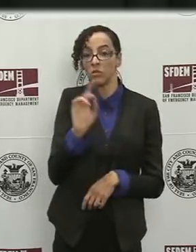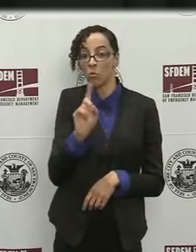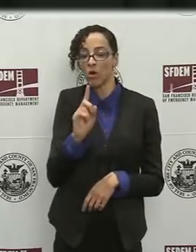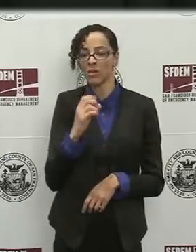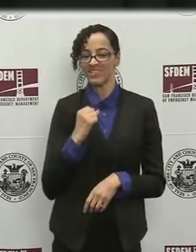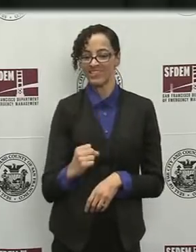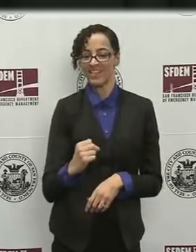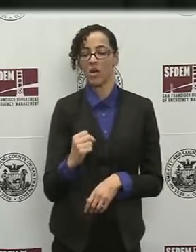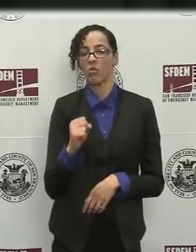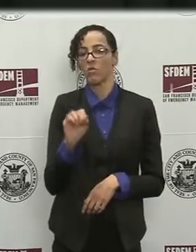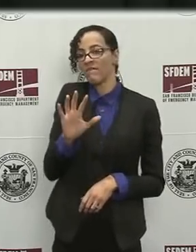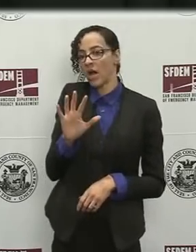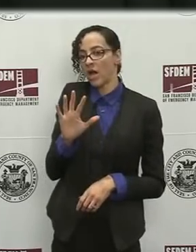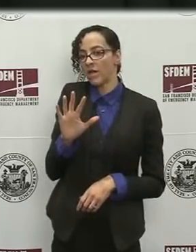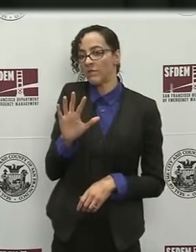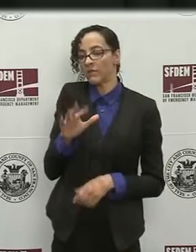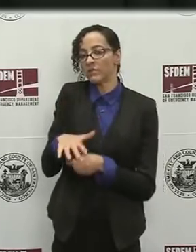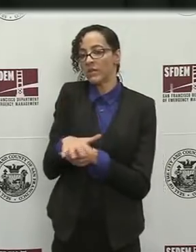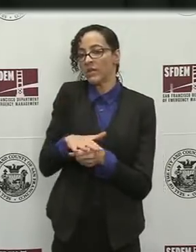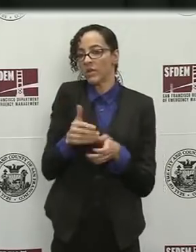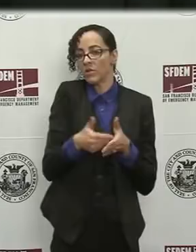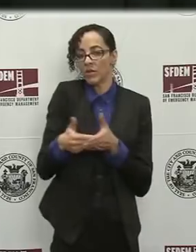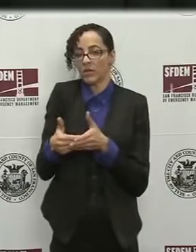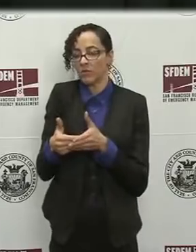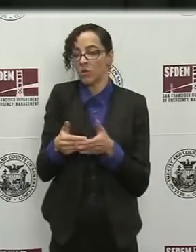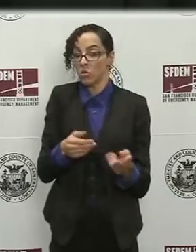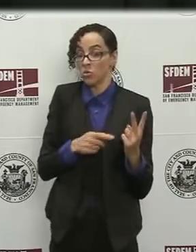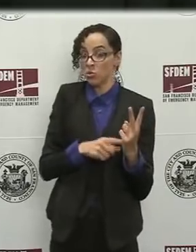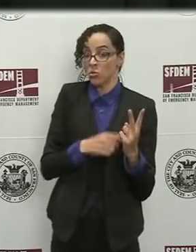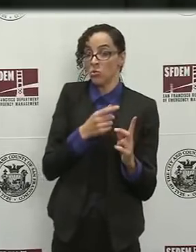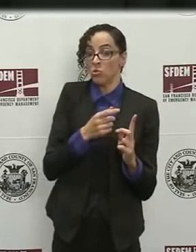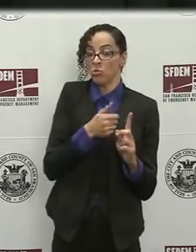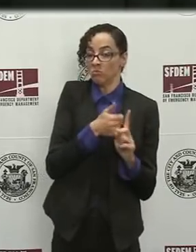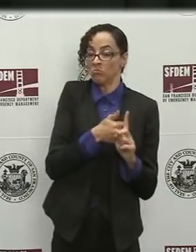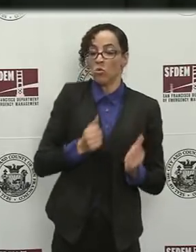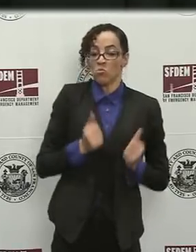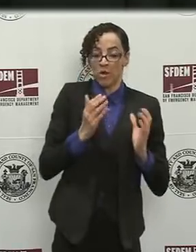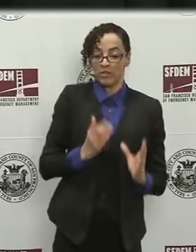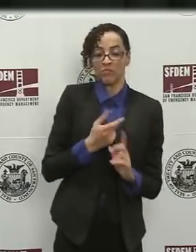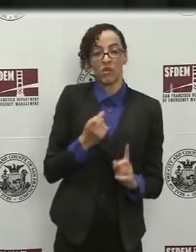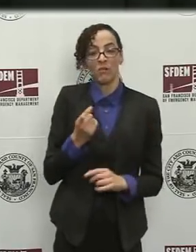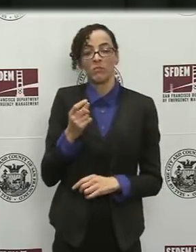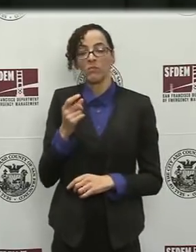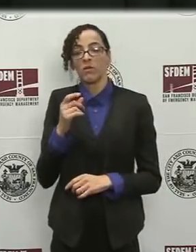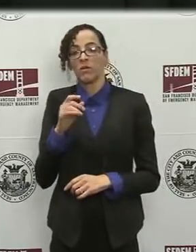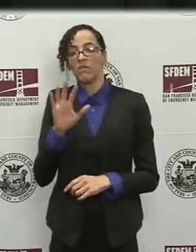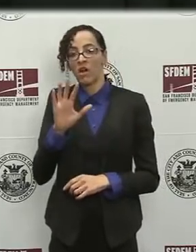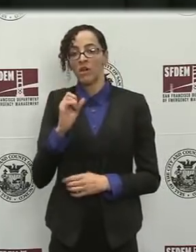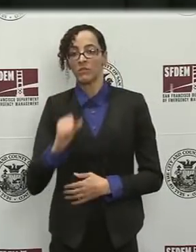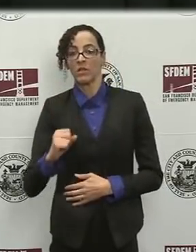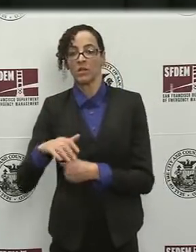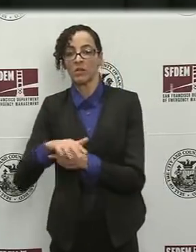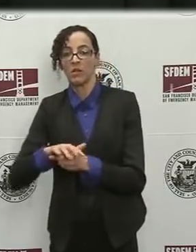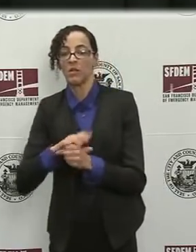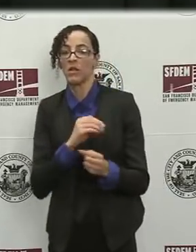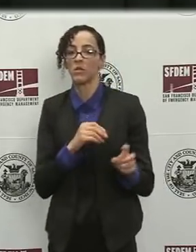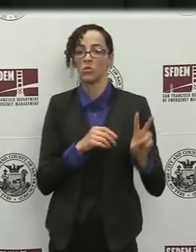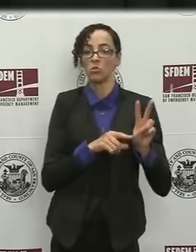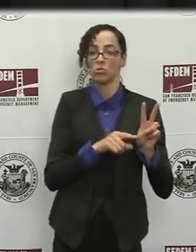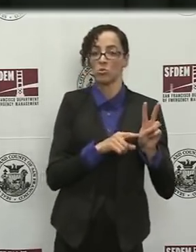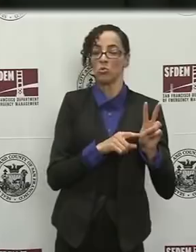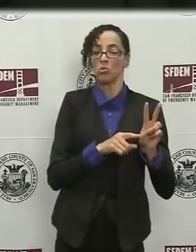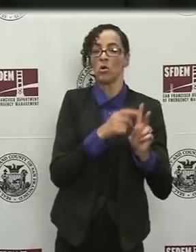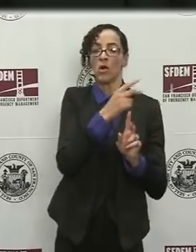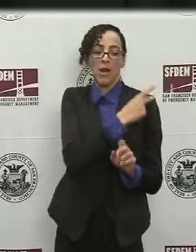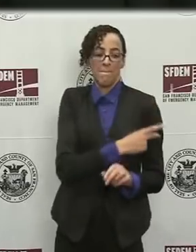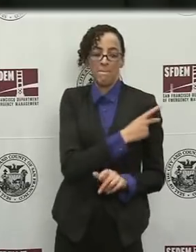neighborhood. 2 are residents of the South 5 neighborhood, and 2 are patient caregivers on the South